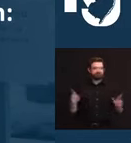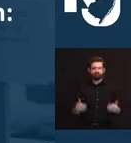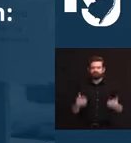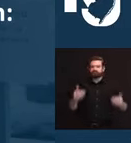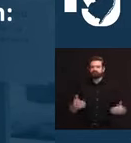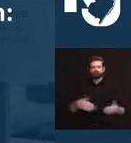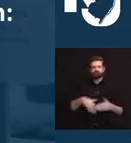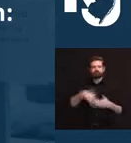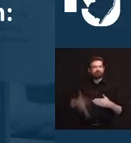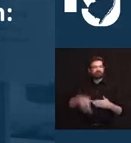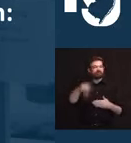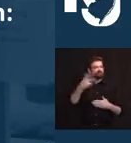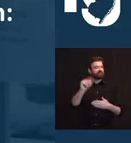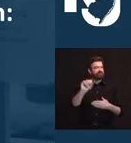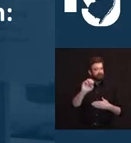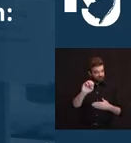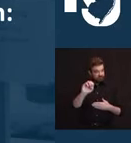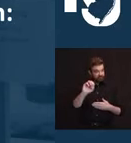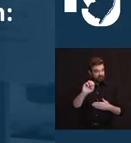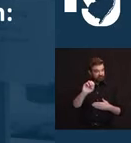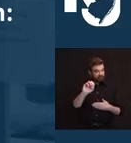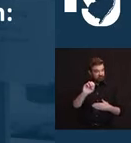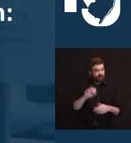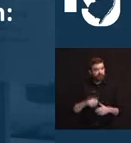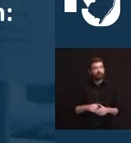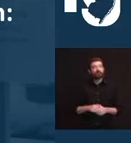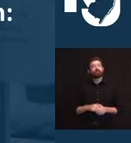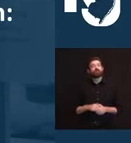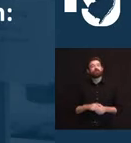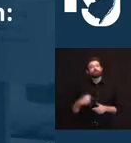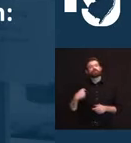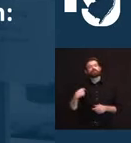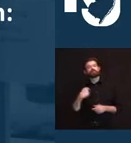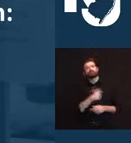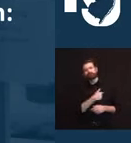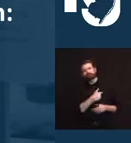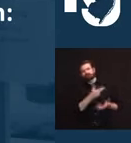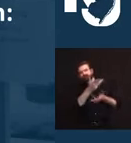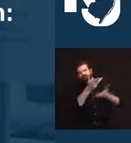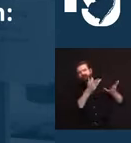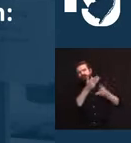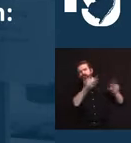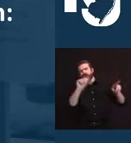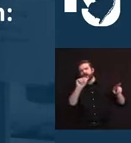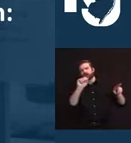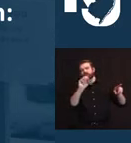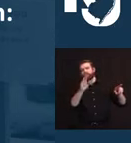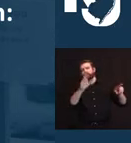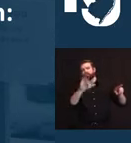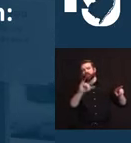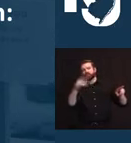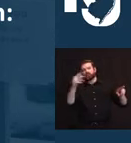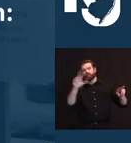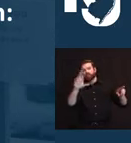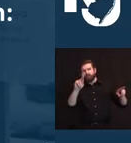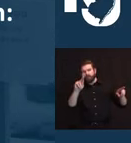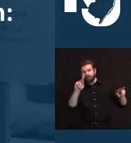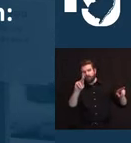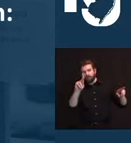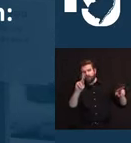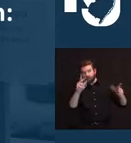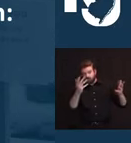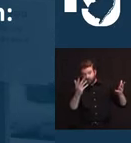body of Asbury Park to try to amicably resolve the issue of their resolution regarding indoor dining.